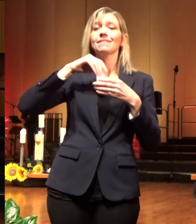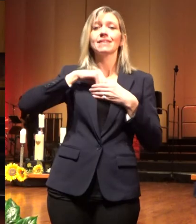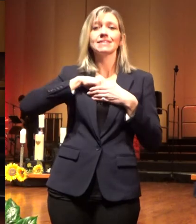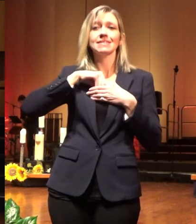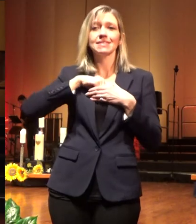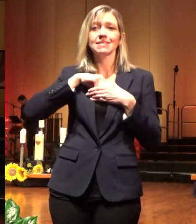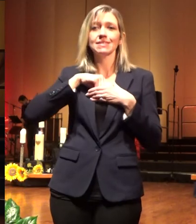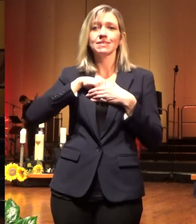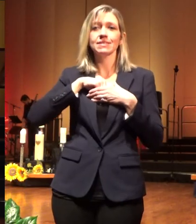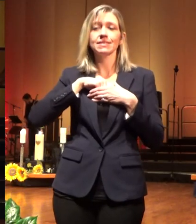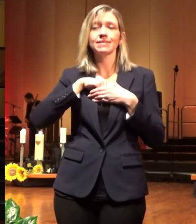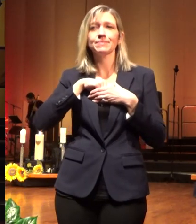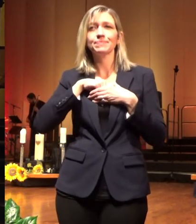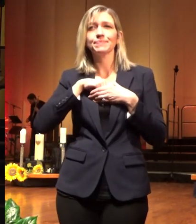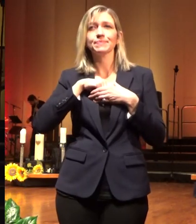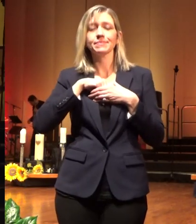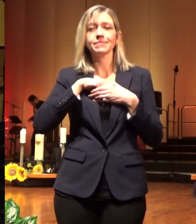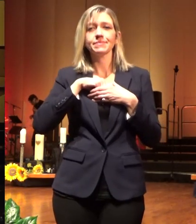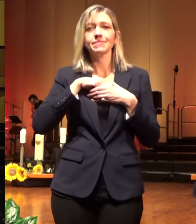divinity.